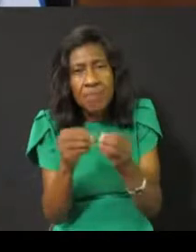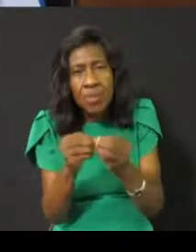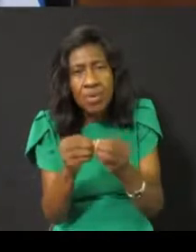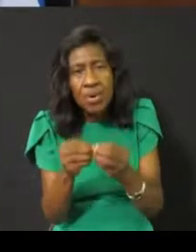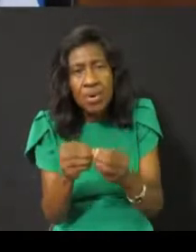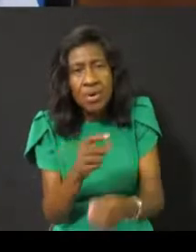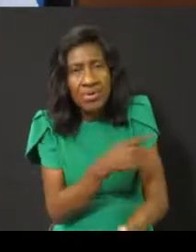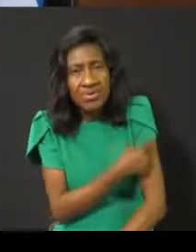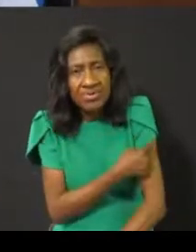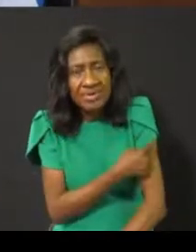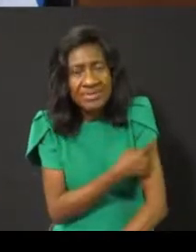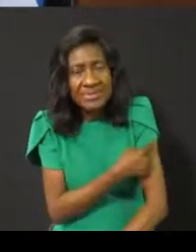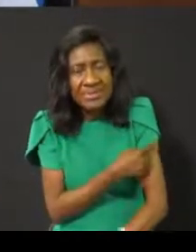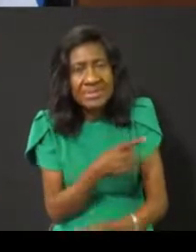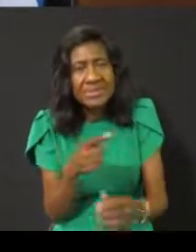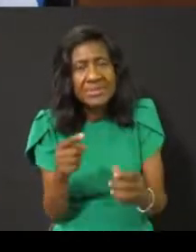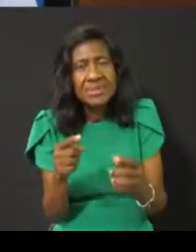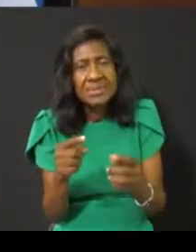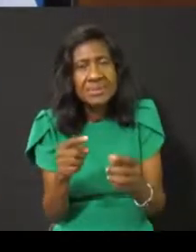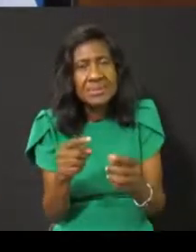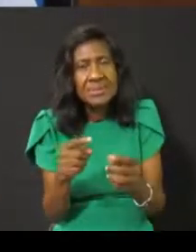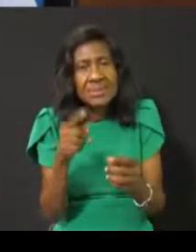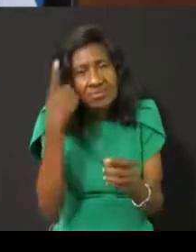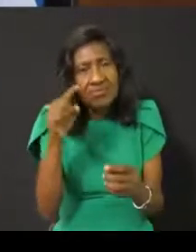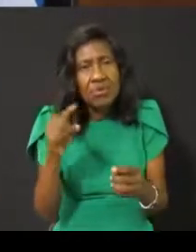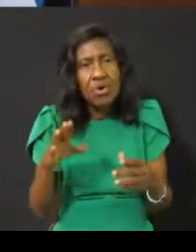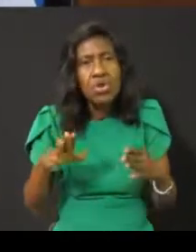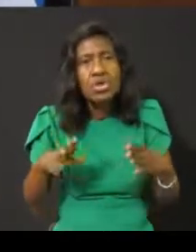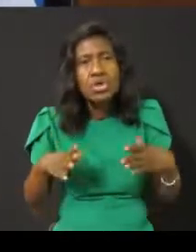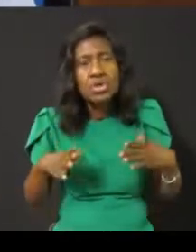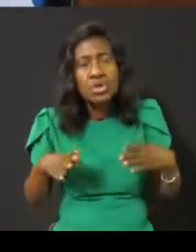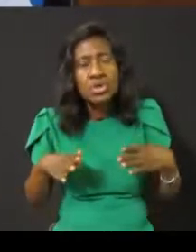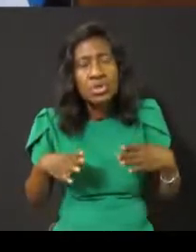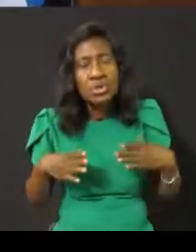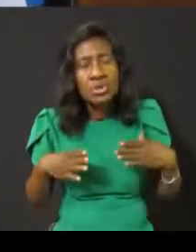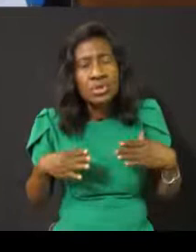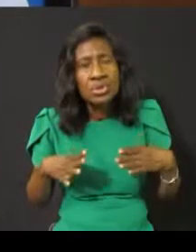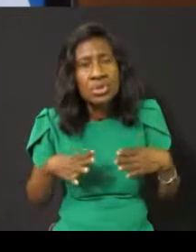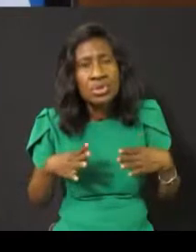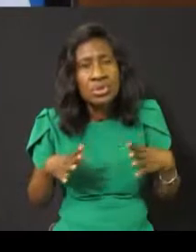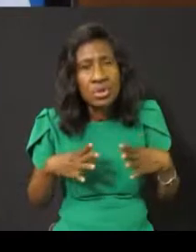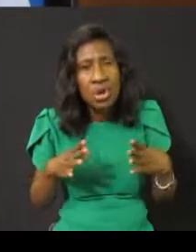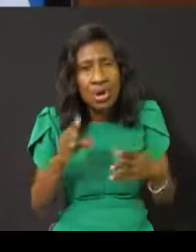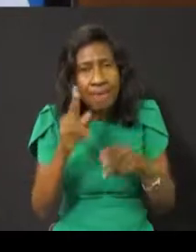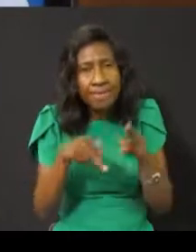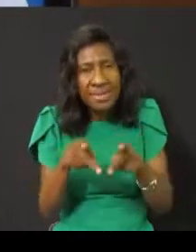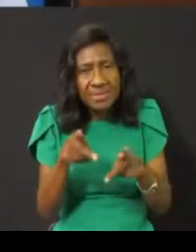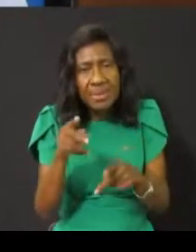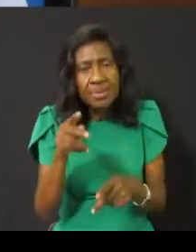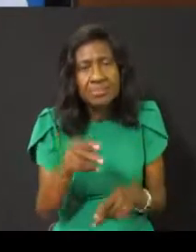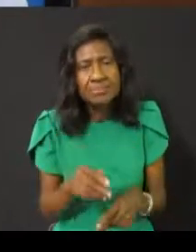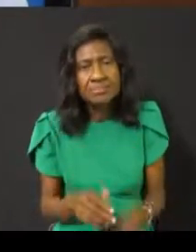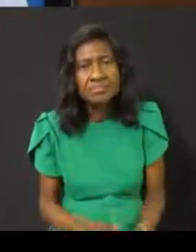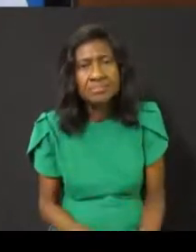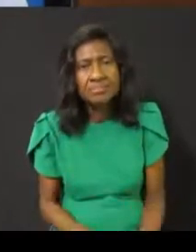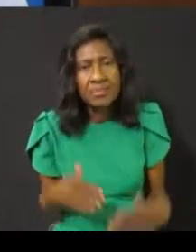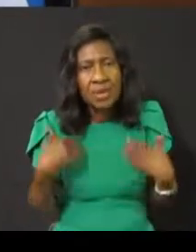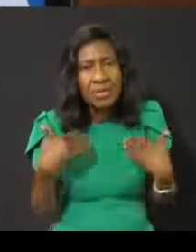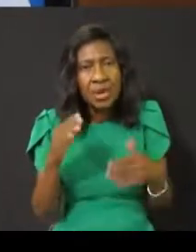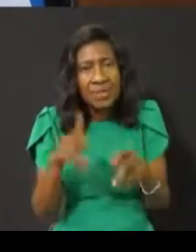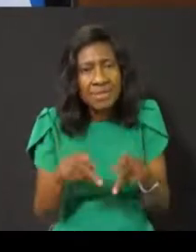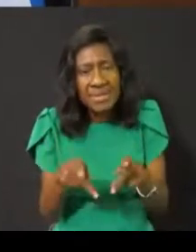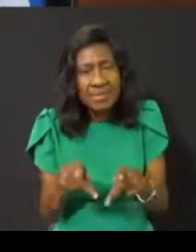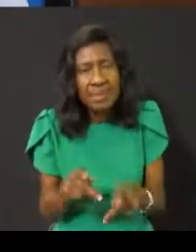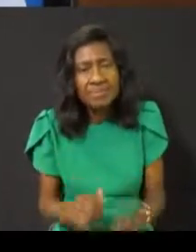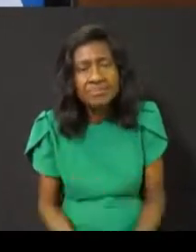younger people in the population and how that might even impact the decisions in terms of travel and